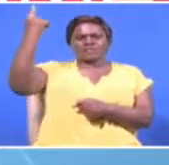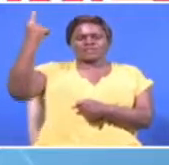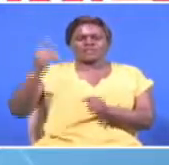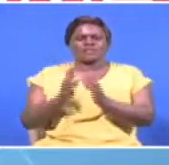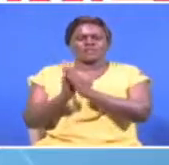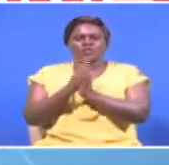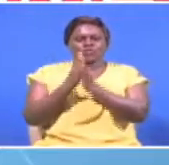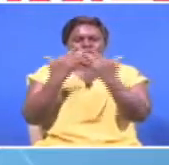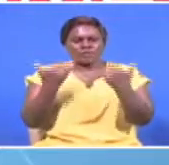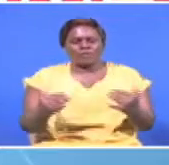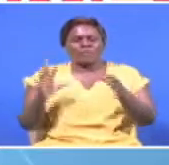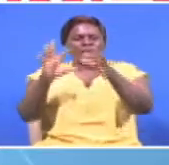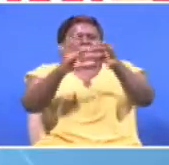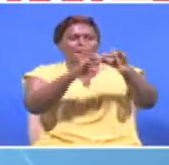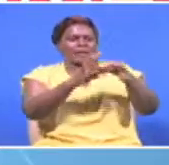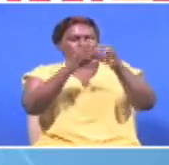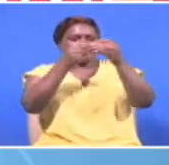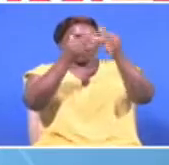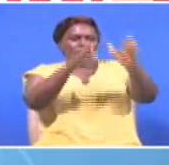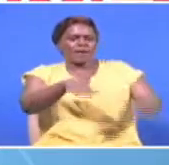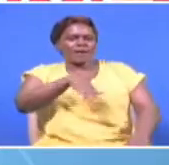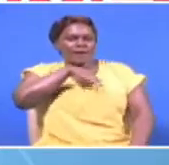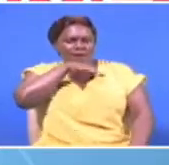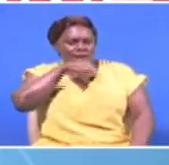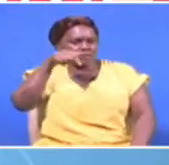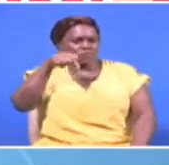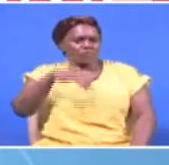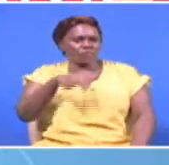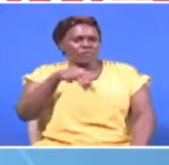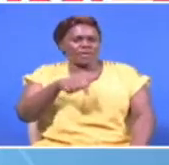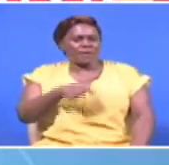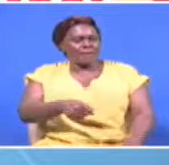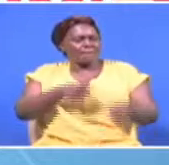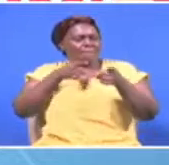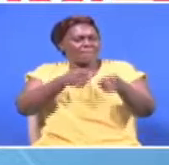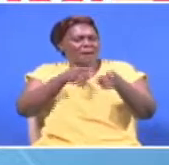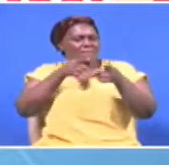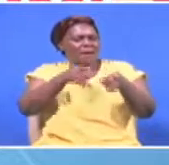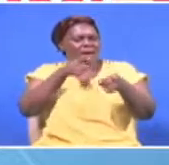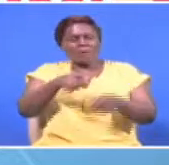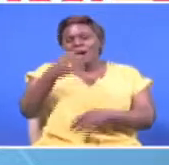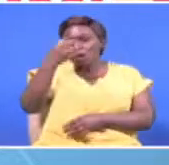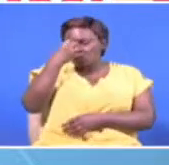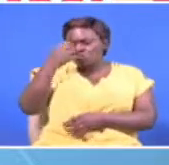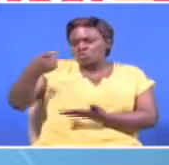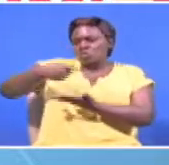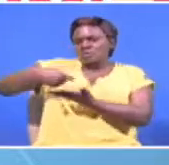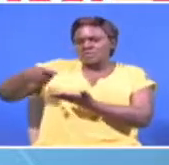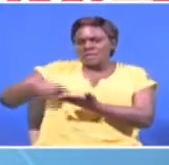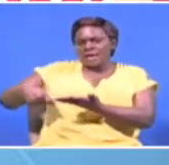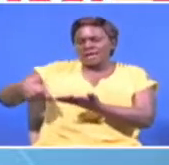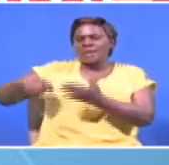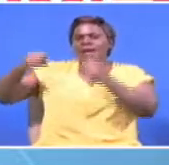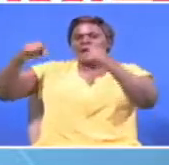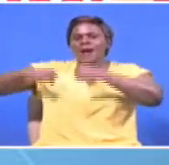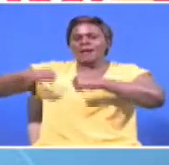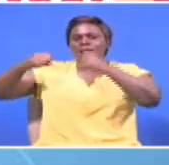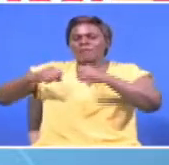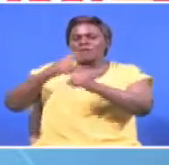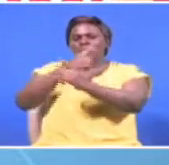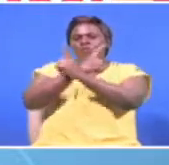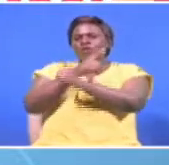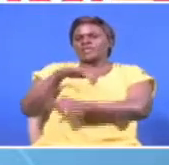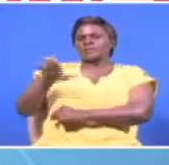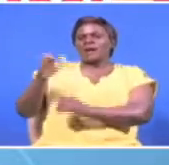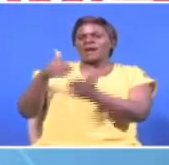The top stories now. As the new La Umoja leader Raila Odinga has criticized President William Ruto's action to sign the Malabo Agreement that cushions